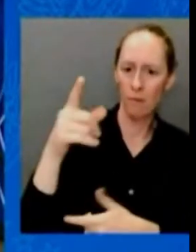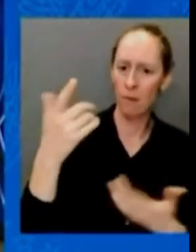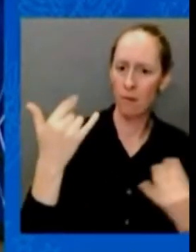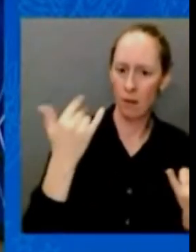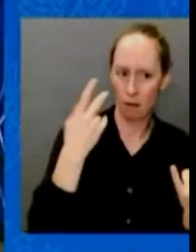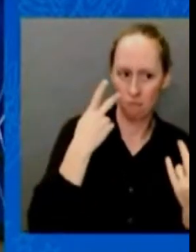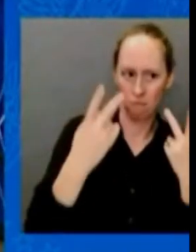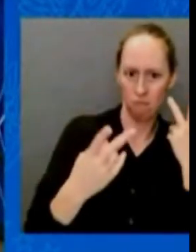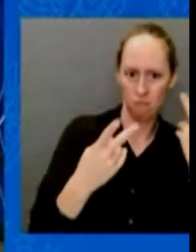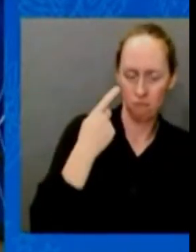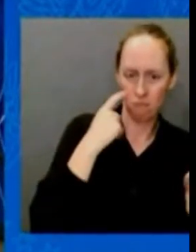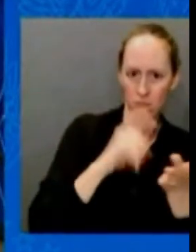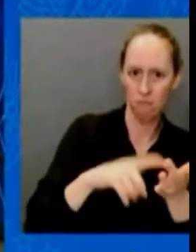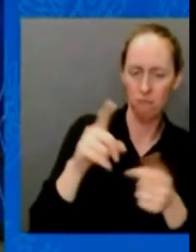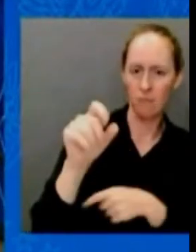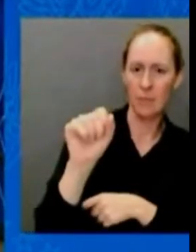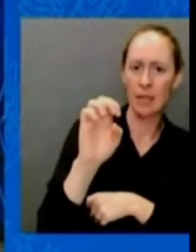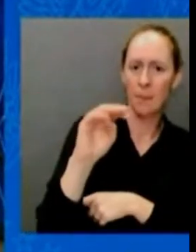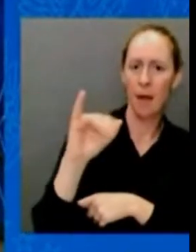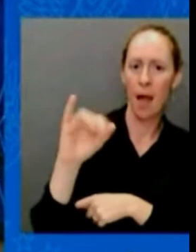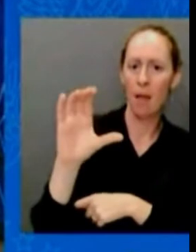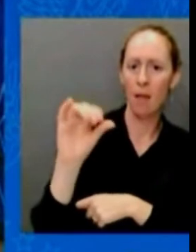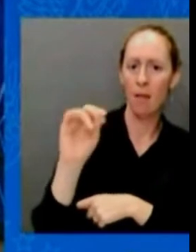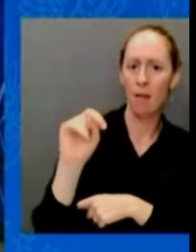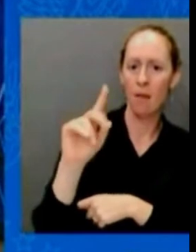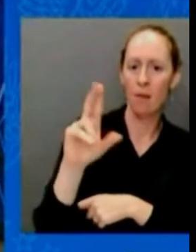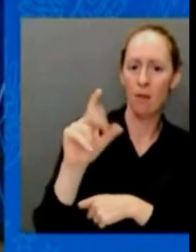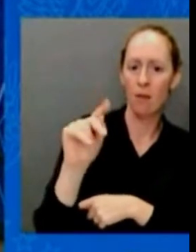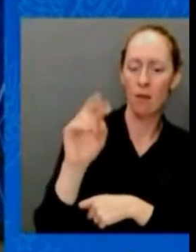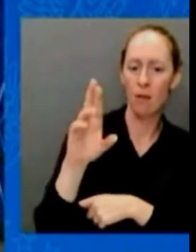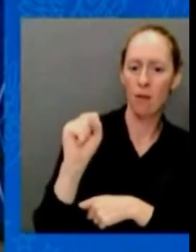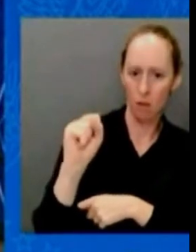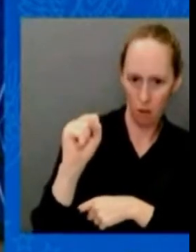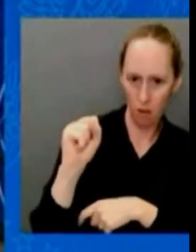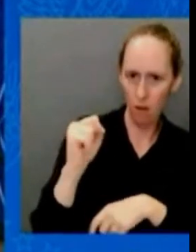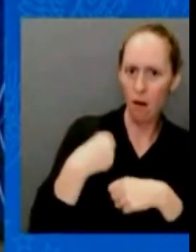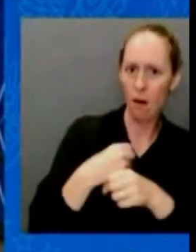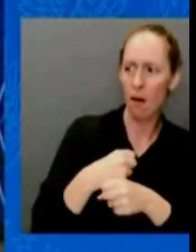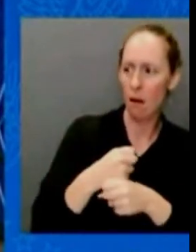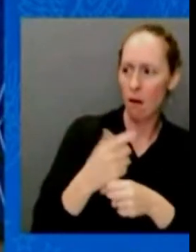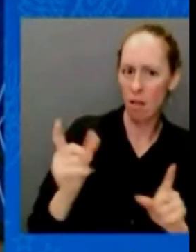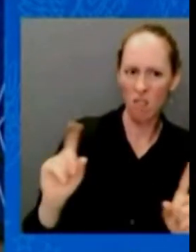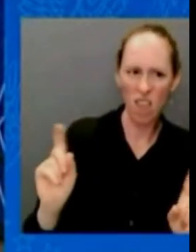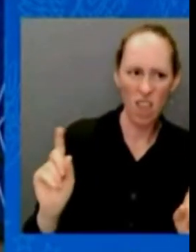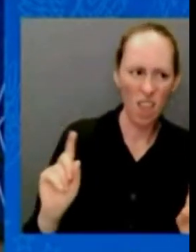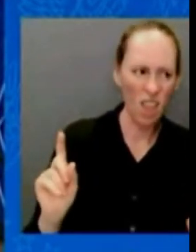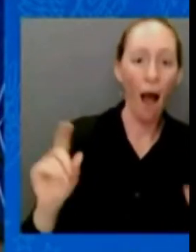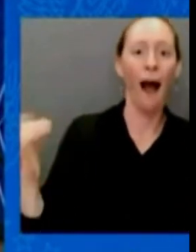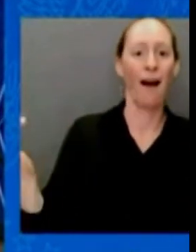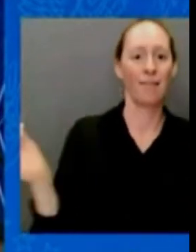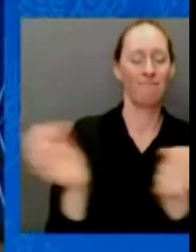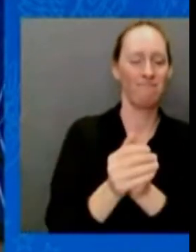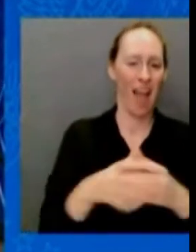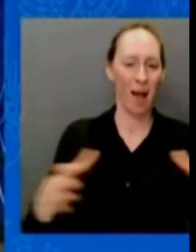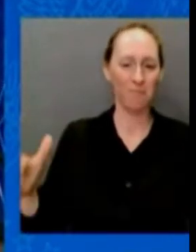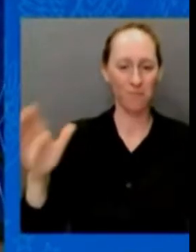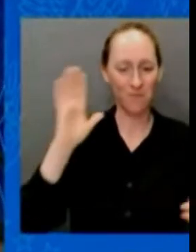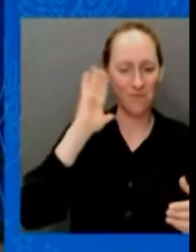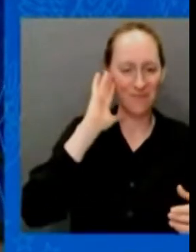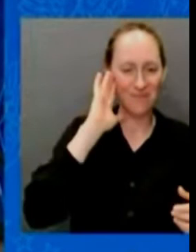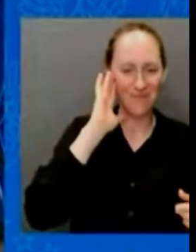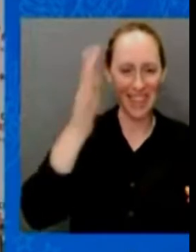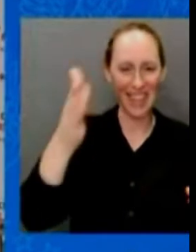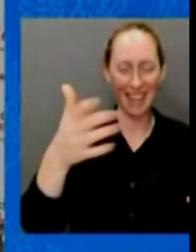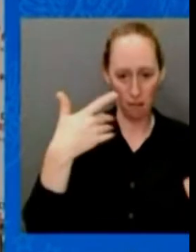to our shore and finally, once and for all, end our dependence on foreign-made chips.